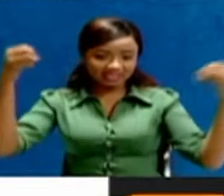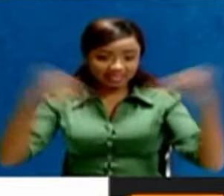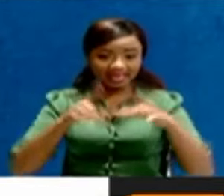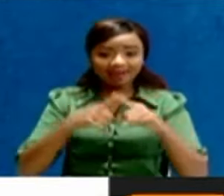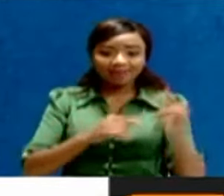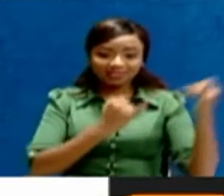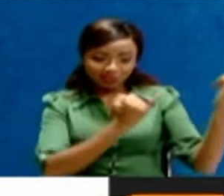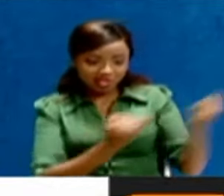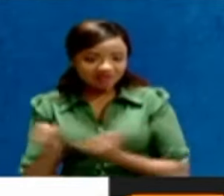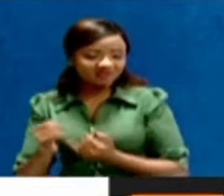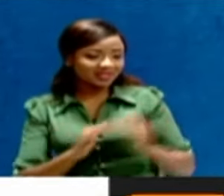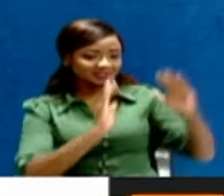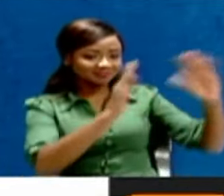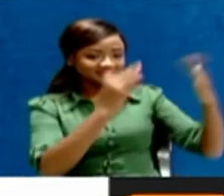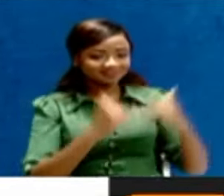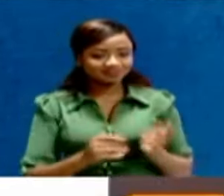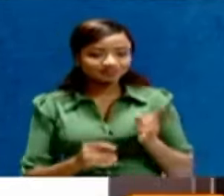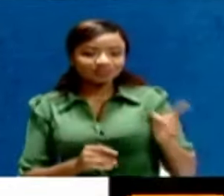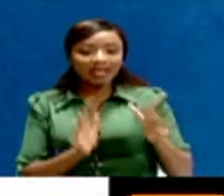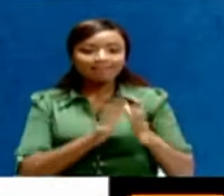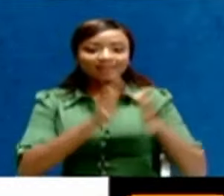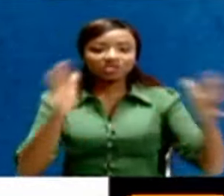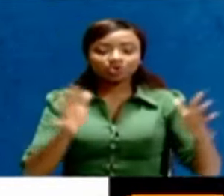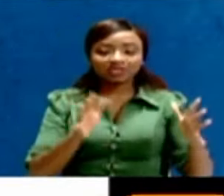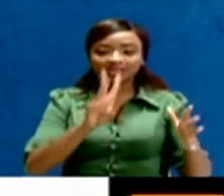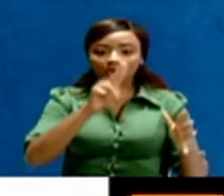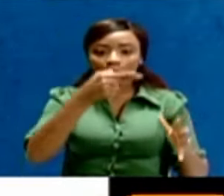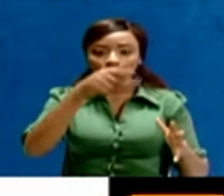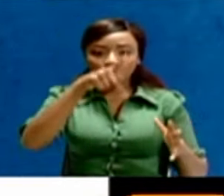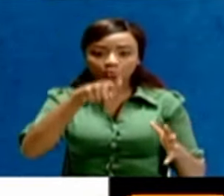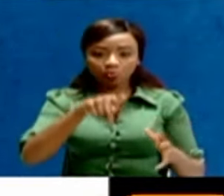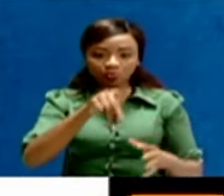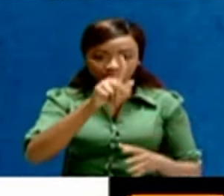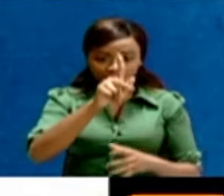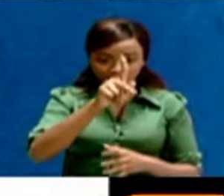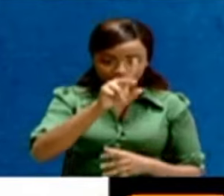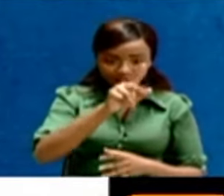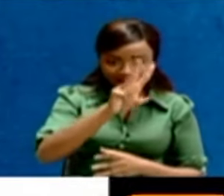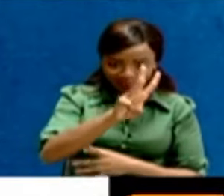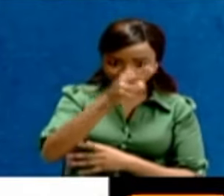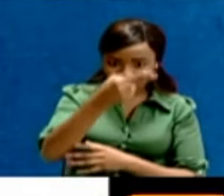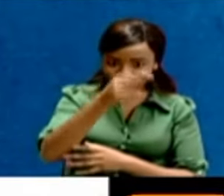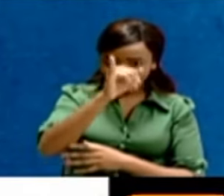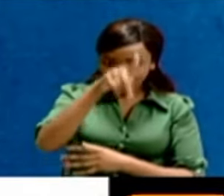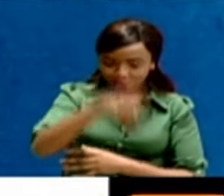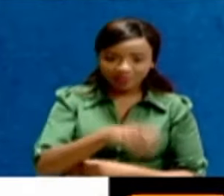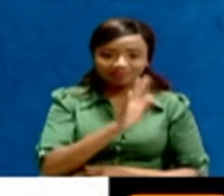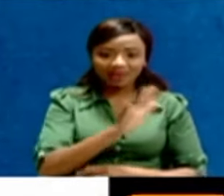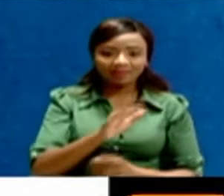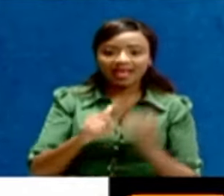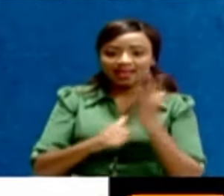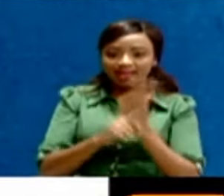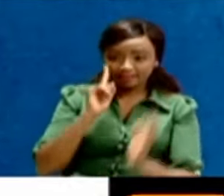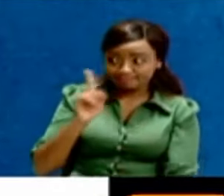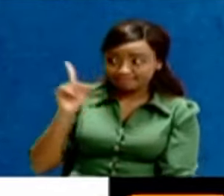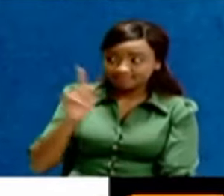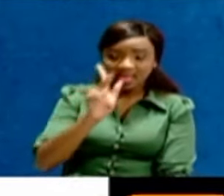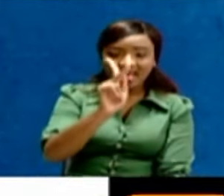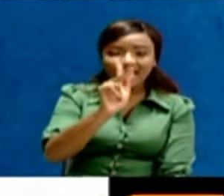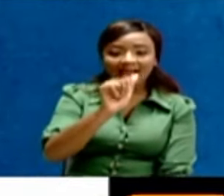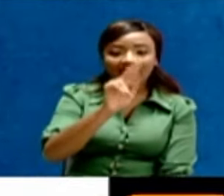in the majority whip of Senate, who is also the Muranga Senator, Honorable Rungu Kang'ata, on the line as well. Honorable Kang'ata, we saw a